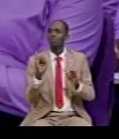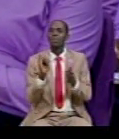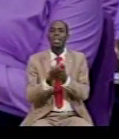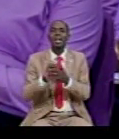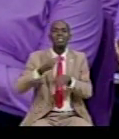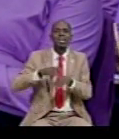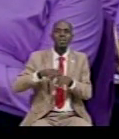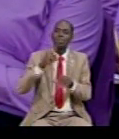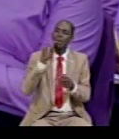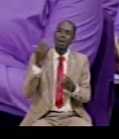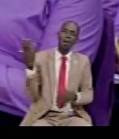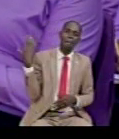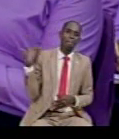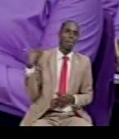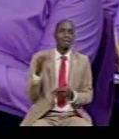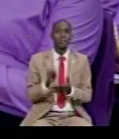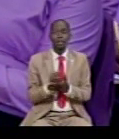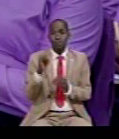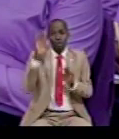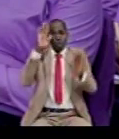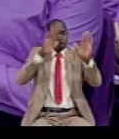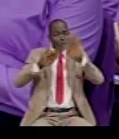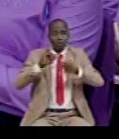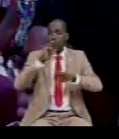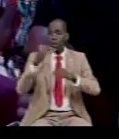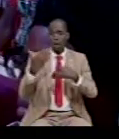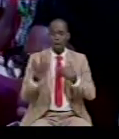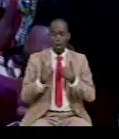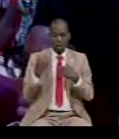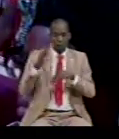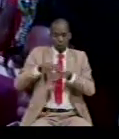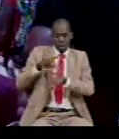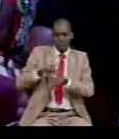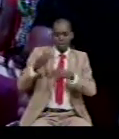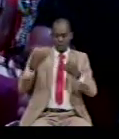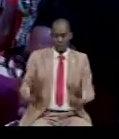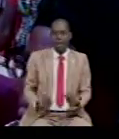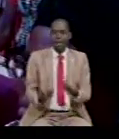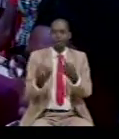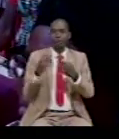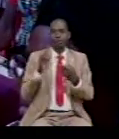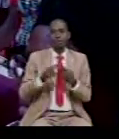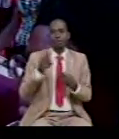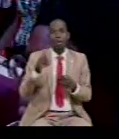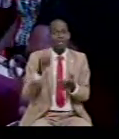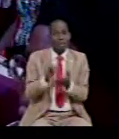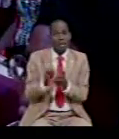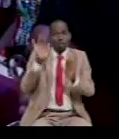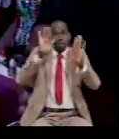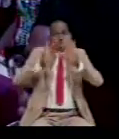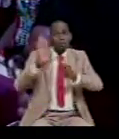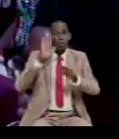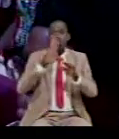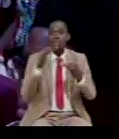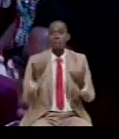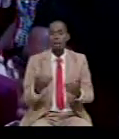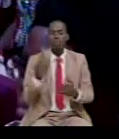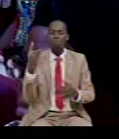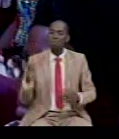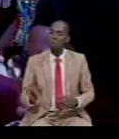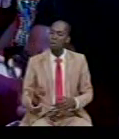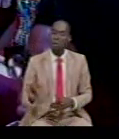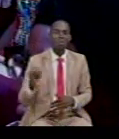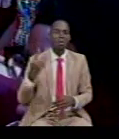The trouble he didn't see on earth, he was now having that trouble, and it will be forever and ever.